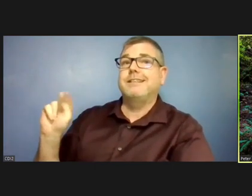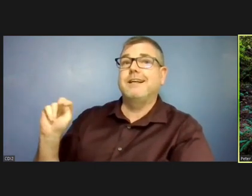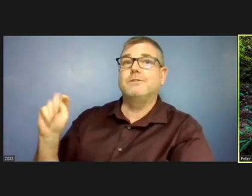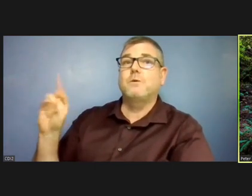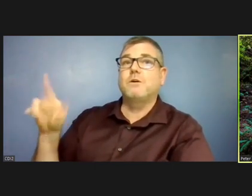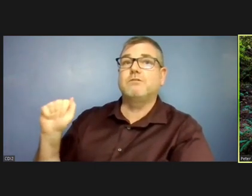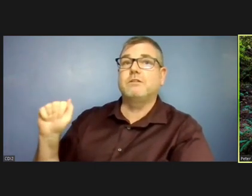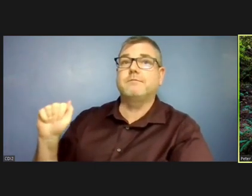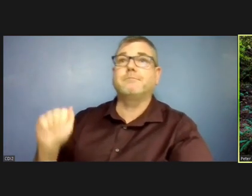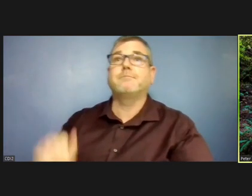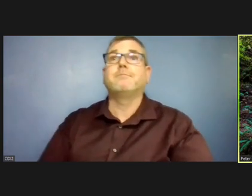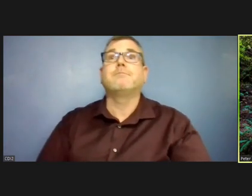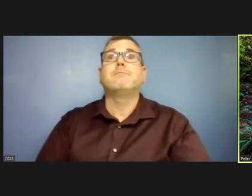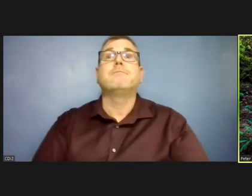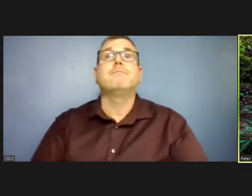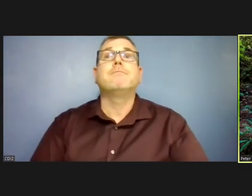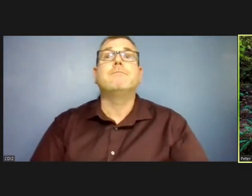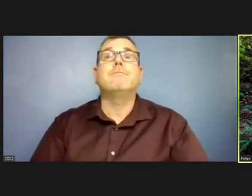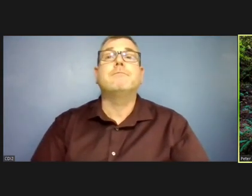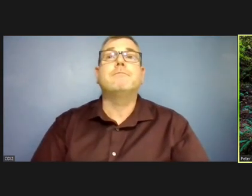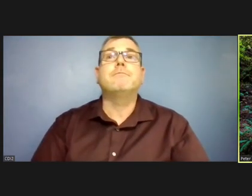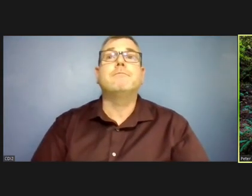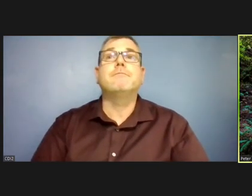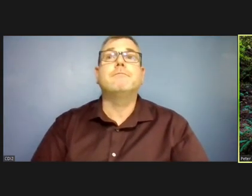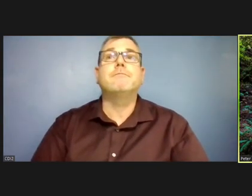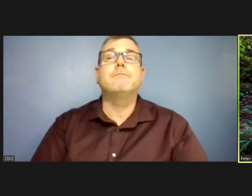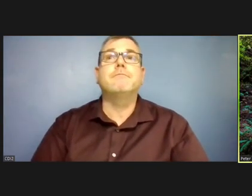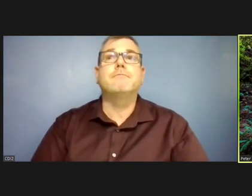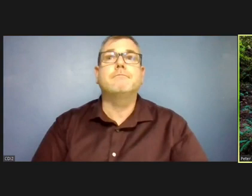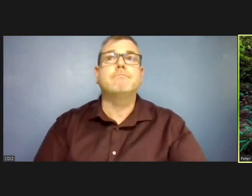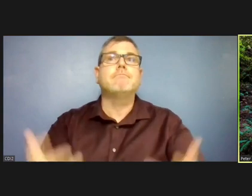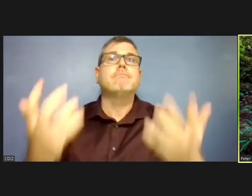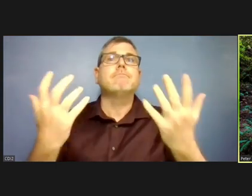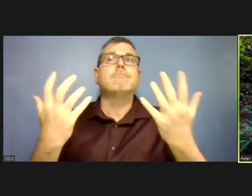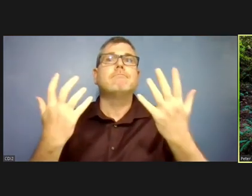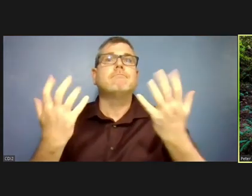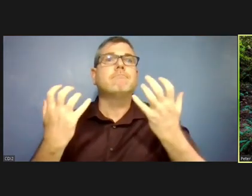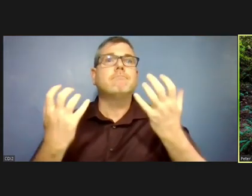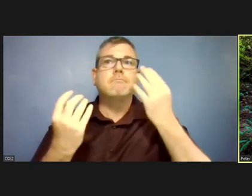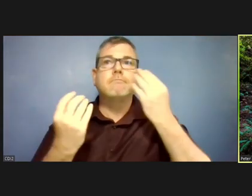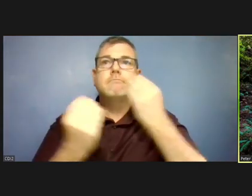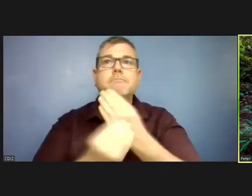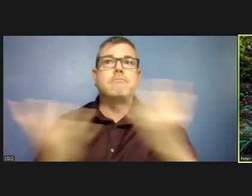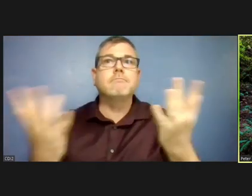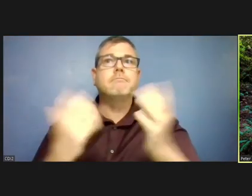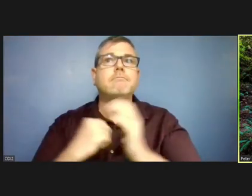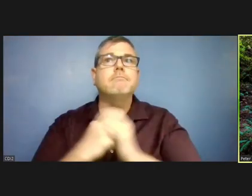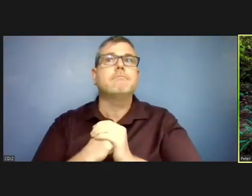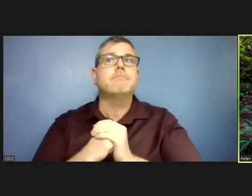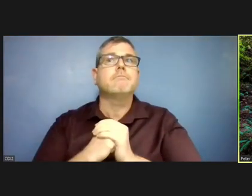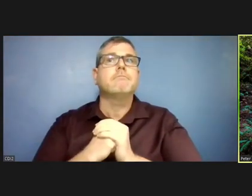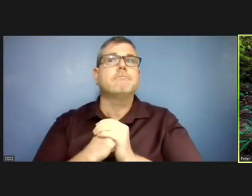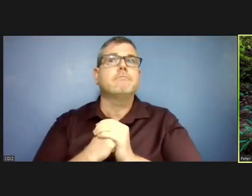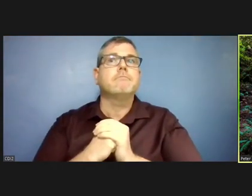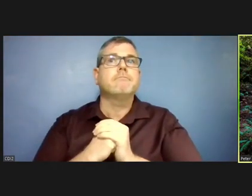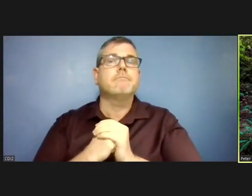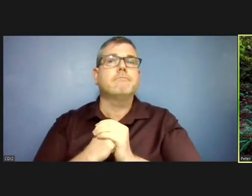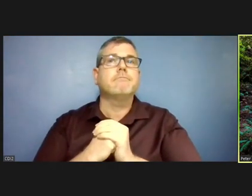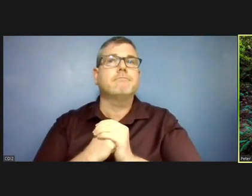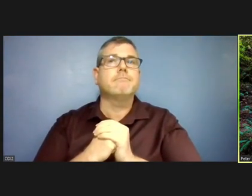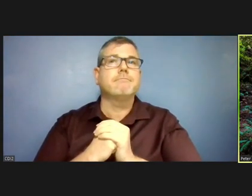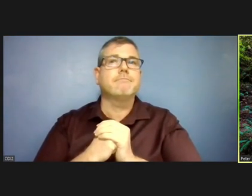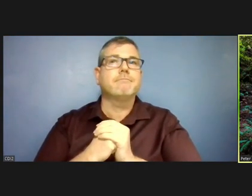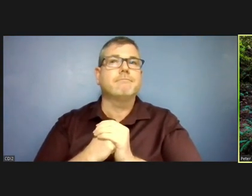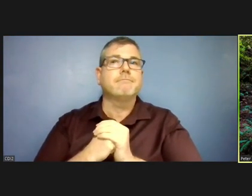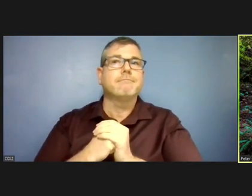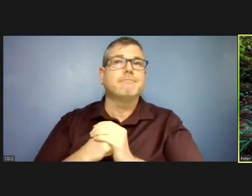he's new to our community, along with serving as the Deputy Public Health Officer, really leading